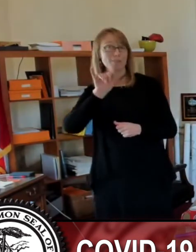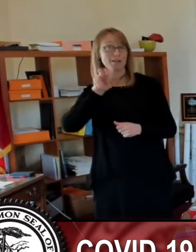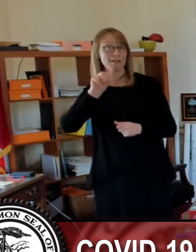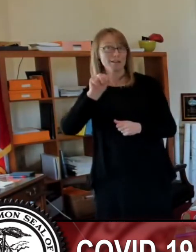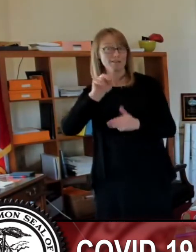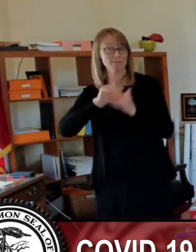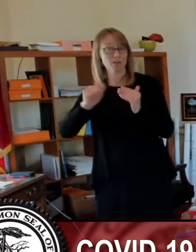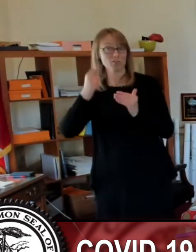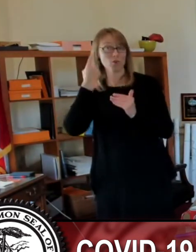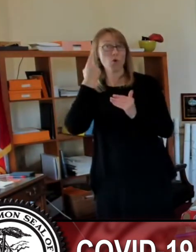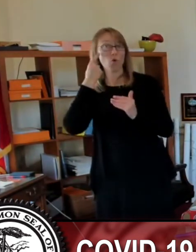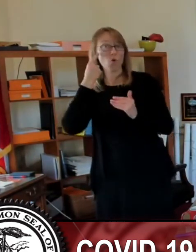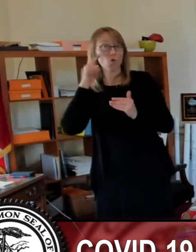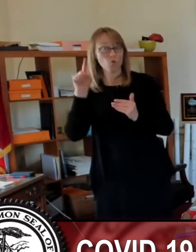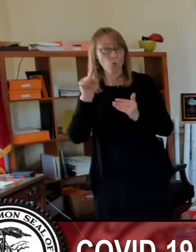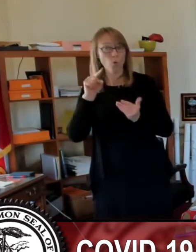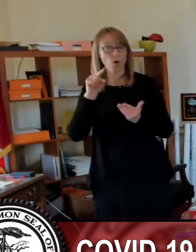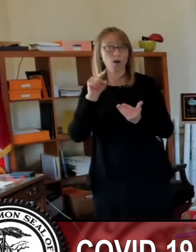affordable housing.